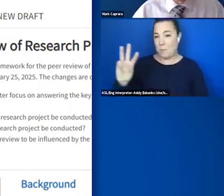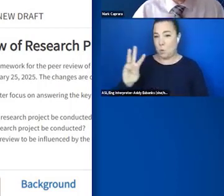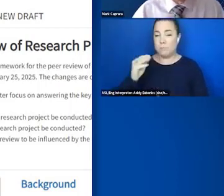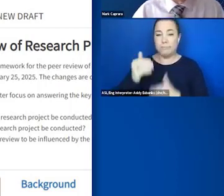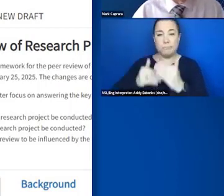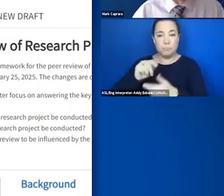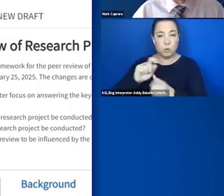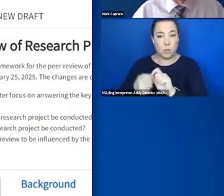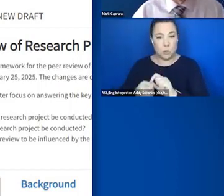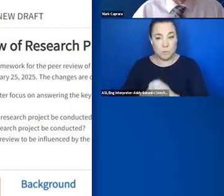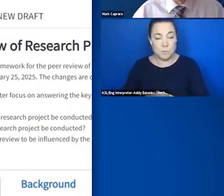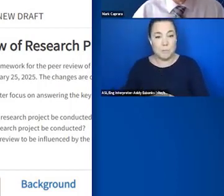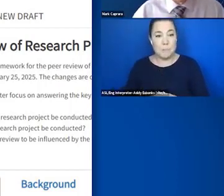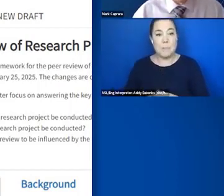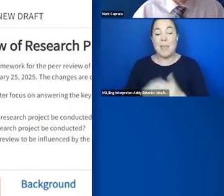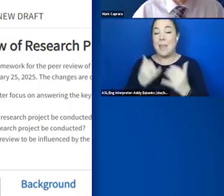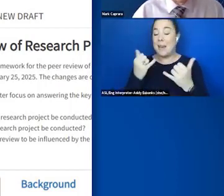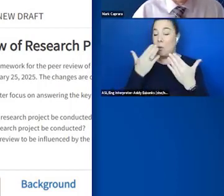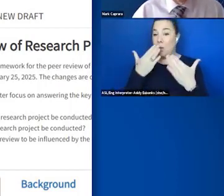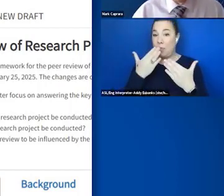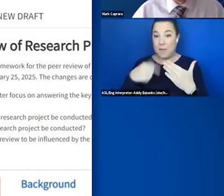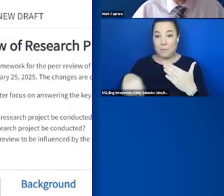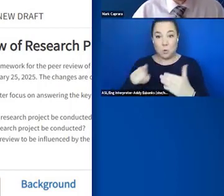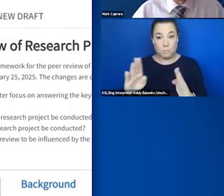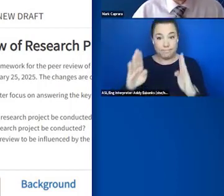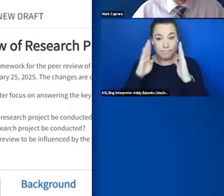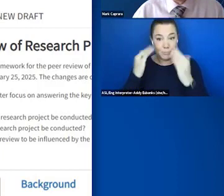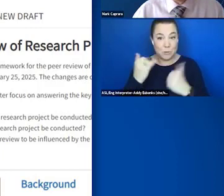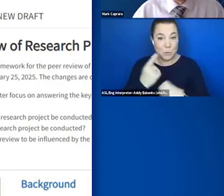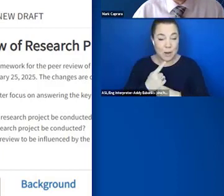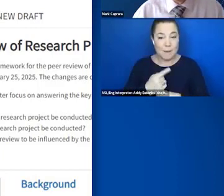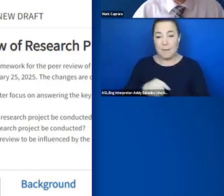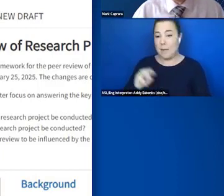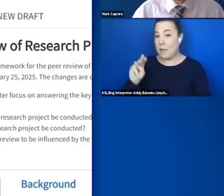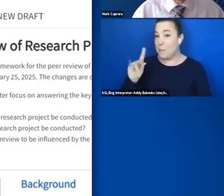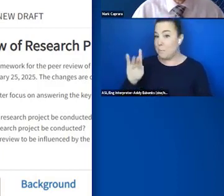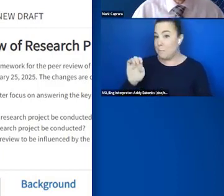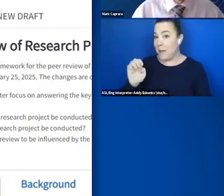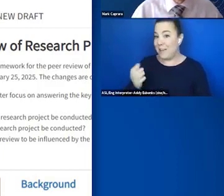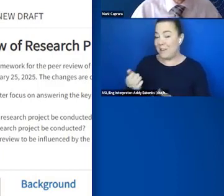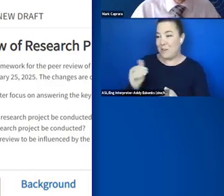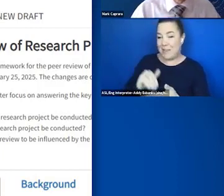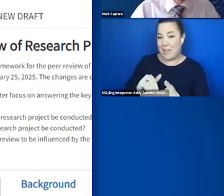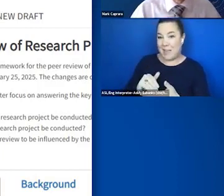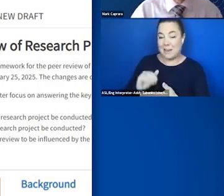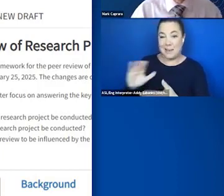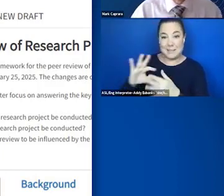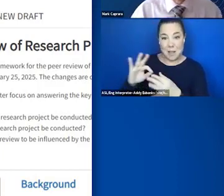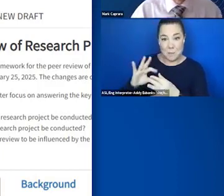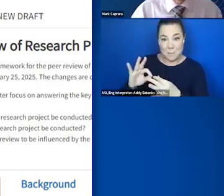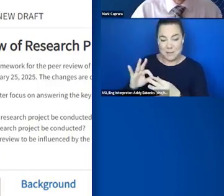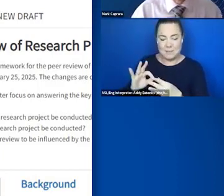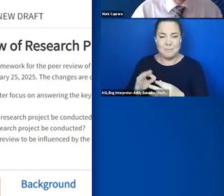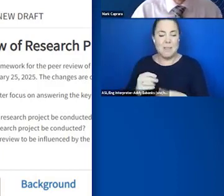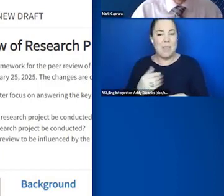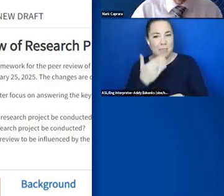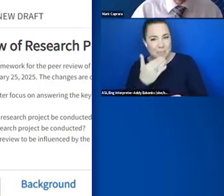the scientific community who contributed their thoughts and hard work in developing this framework.